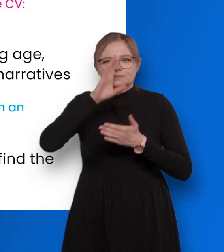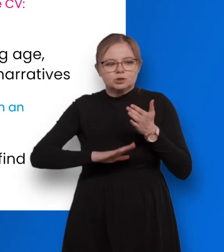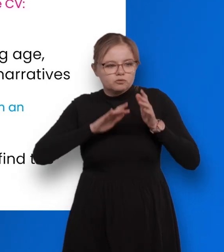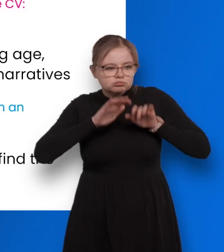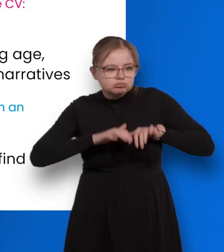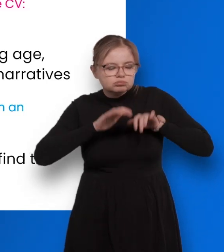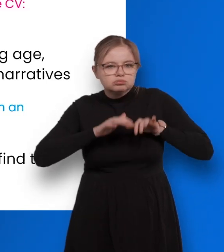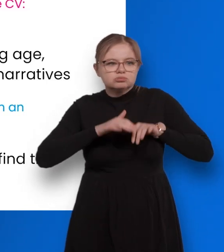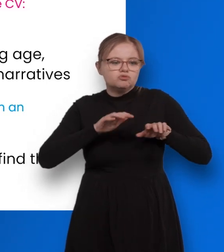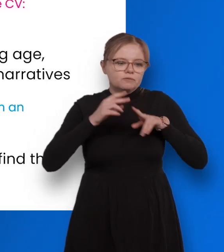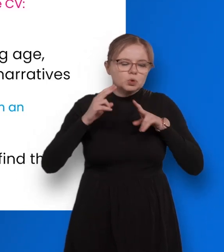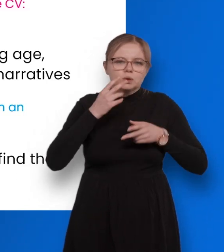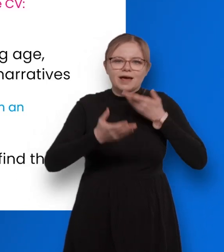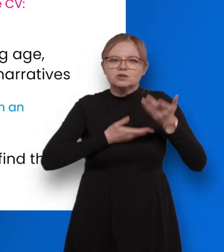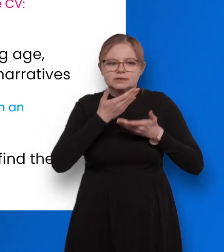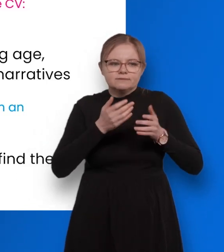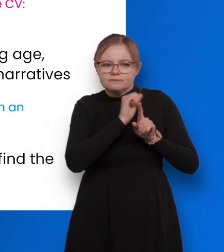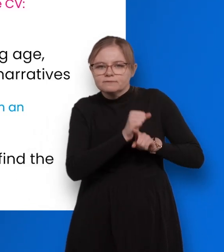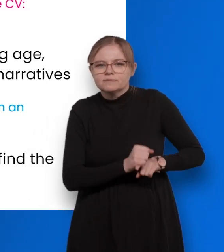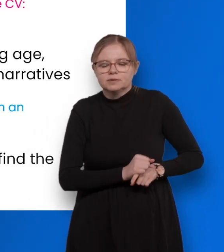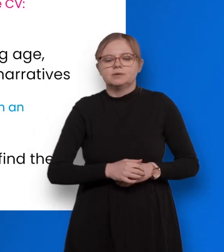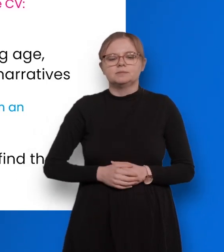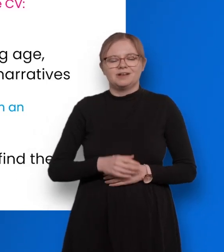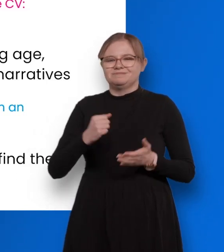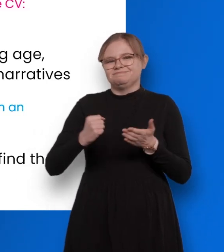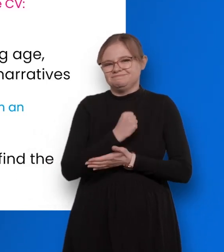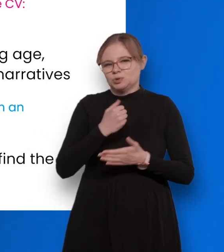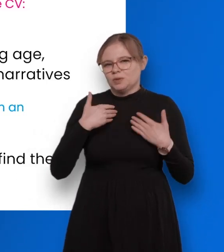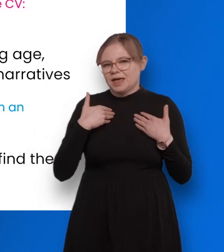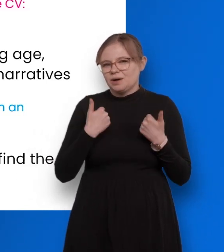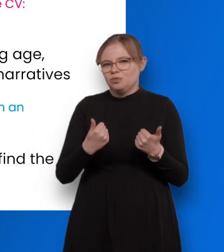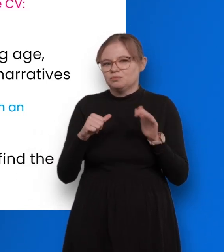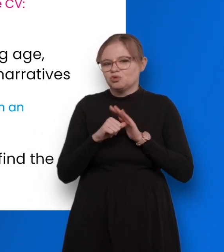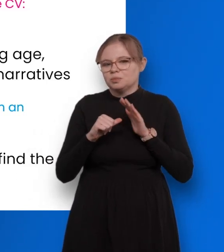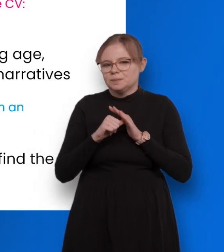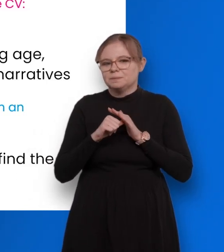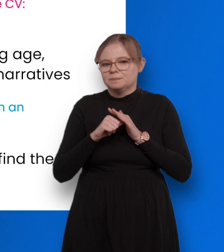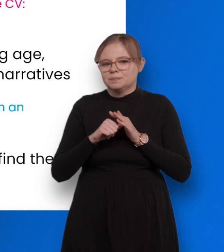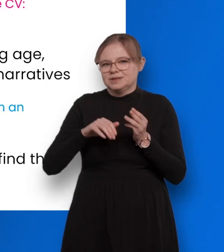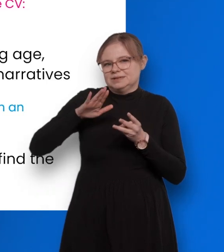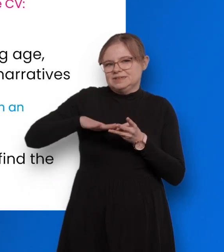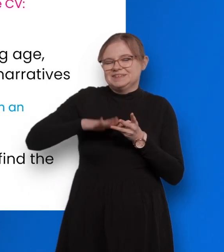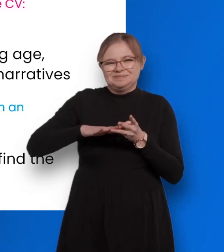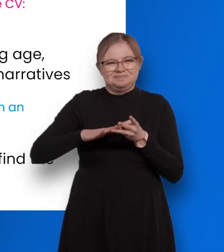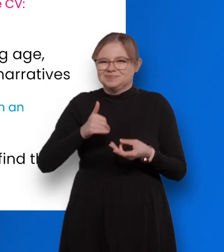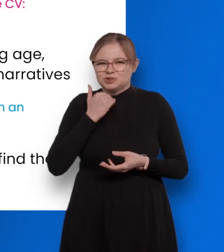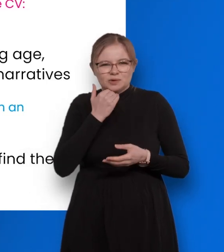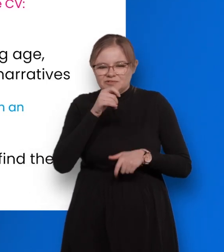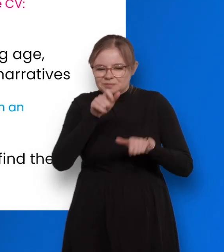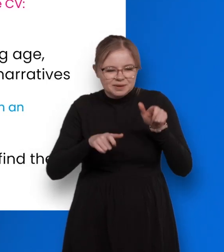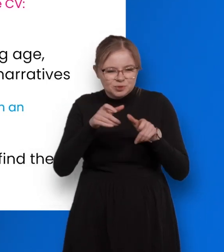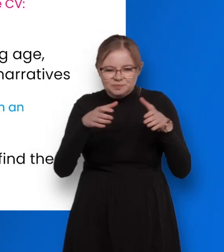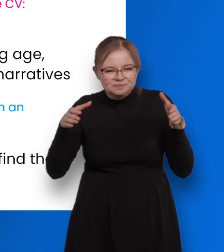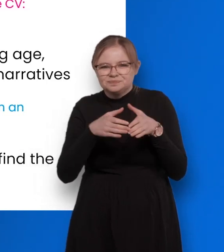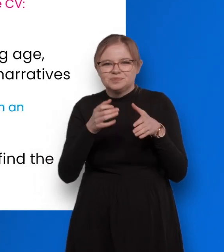reviewing narratives of your own. Unfortunately, in terms of health condition, our sample size wasn't particularly big, not big enough to really understand